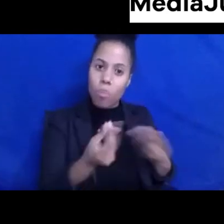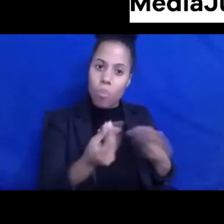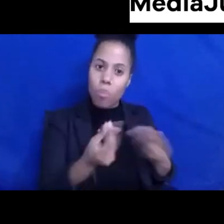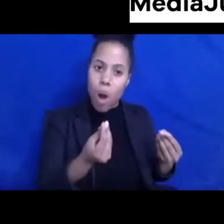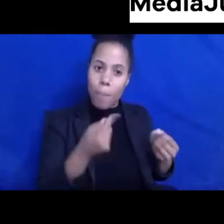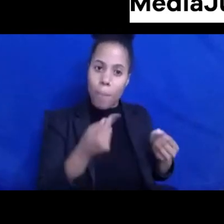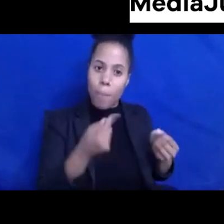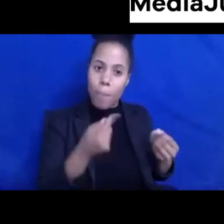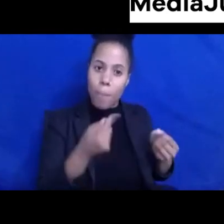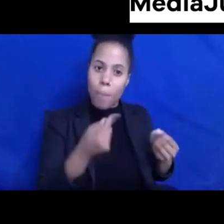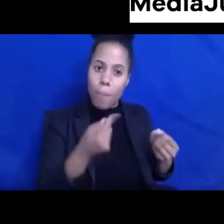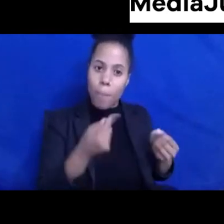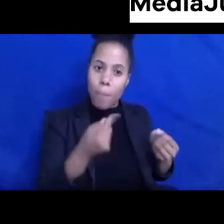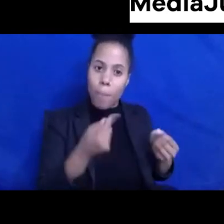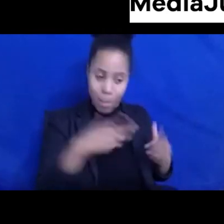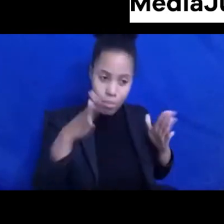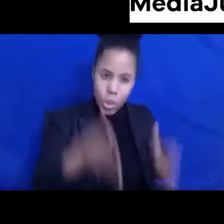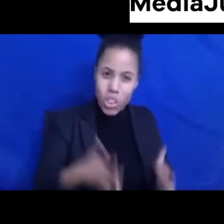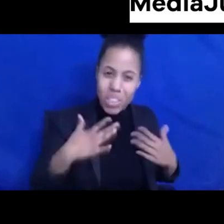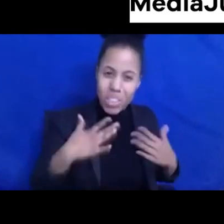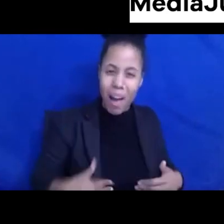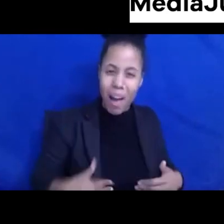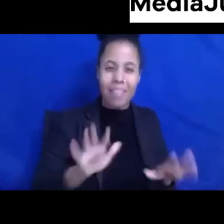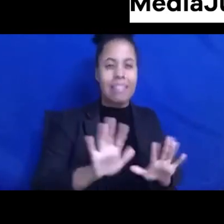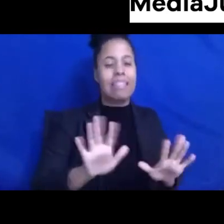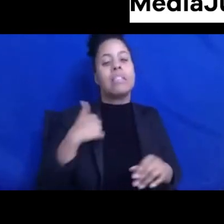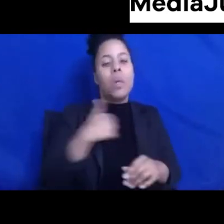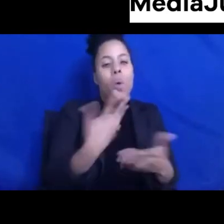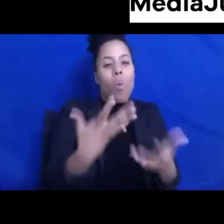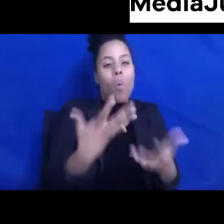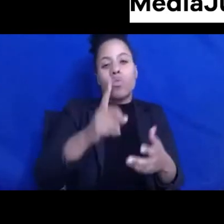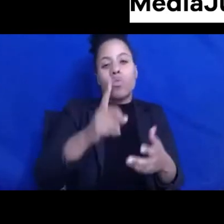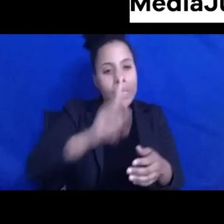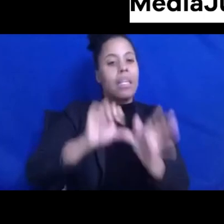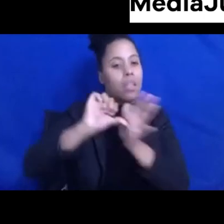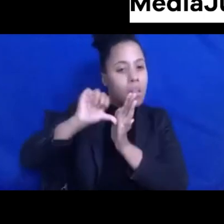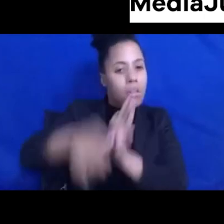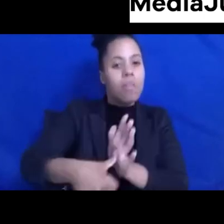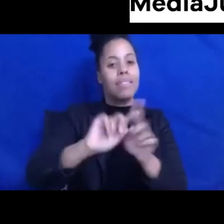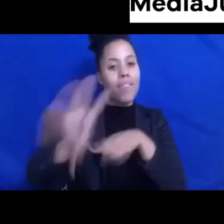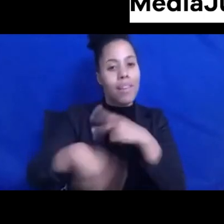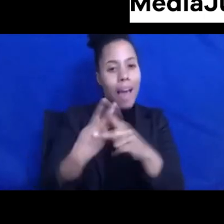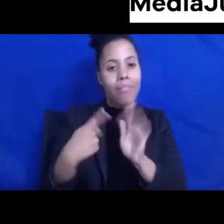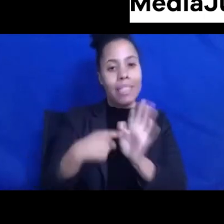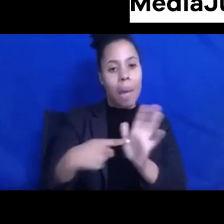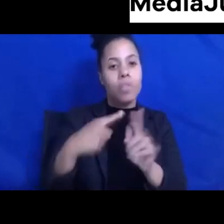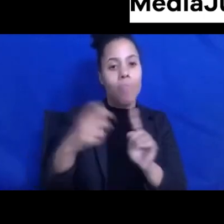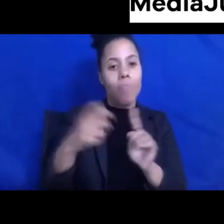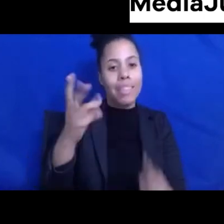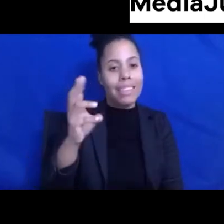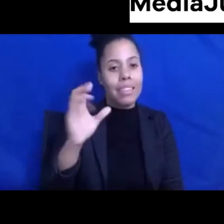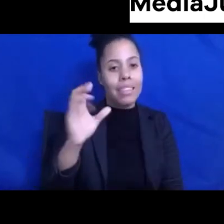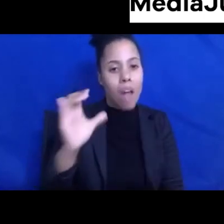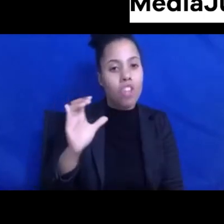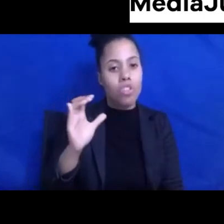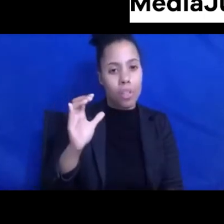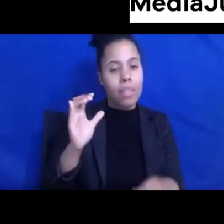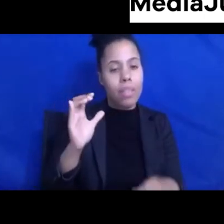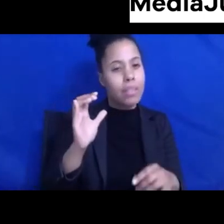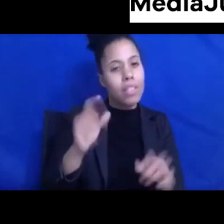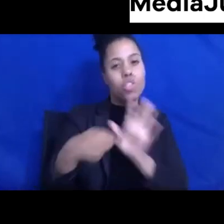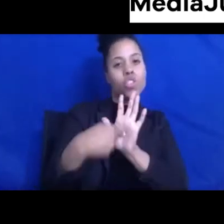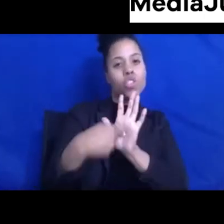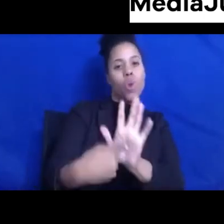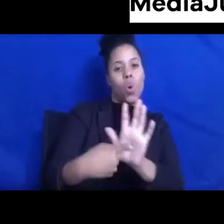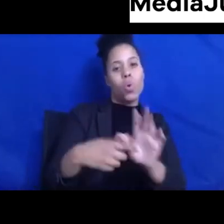uplift these examples from, you know, the 1600s as an example of how, you know, being